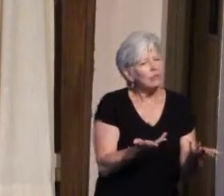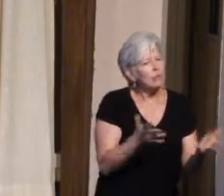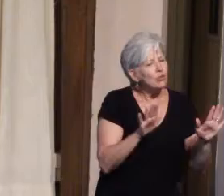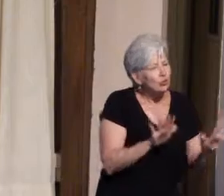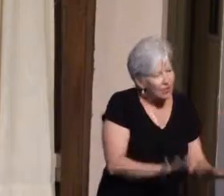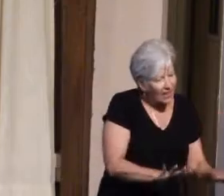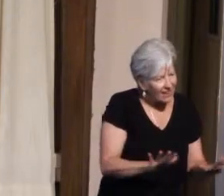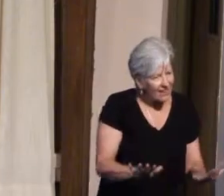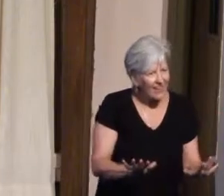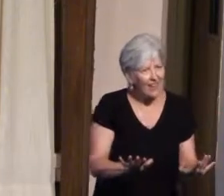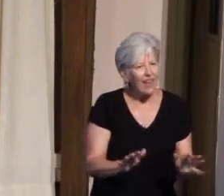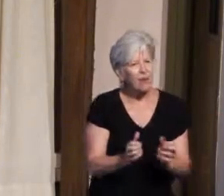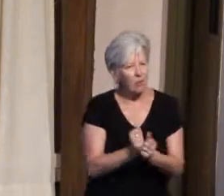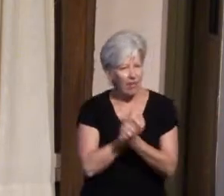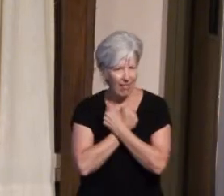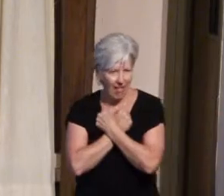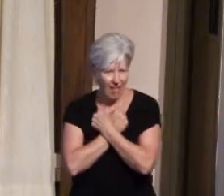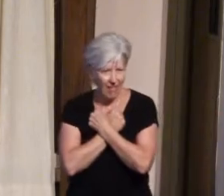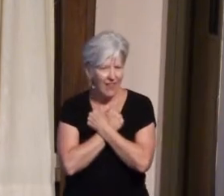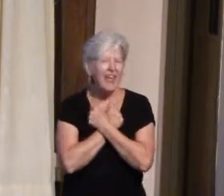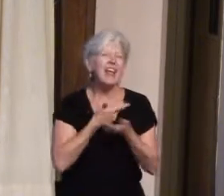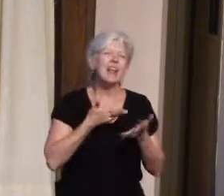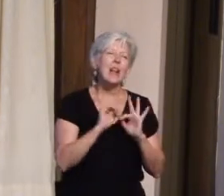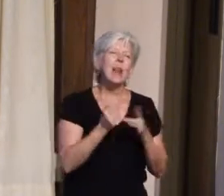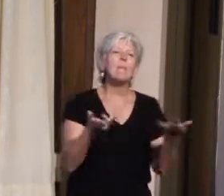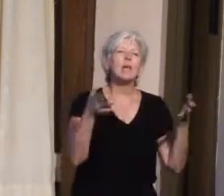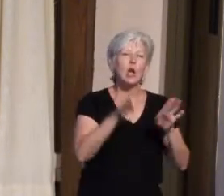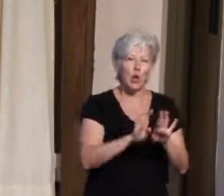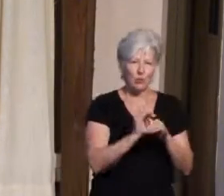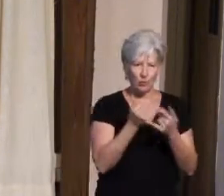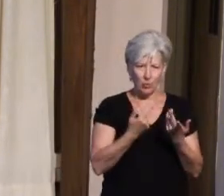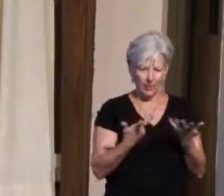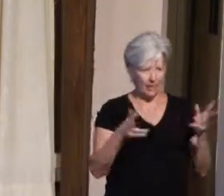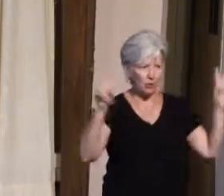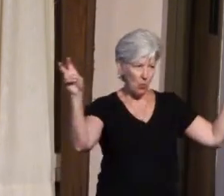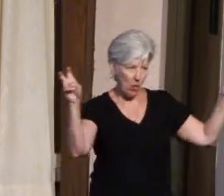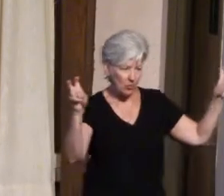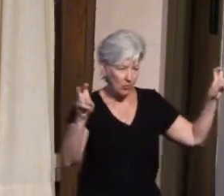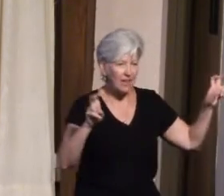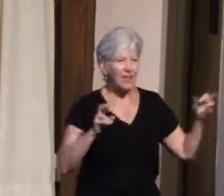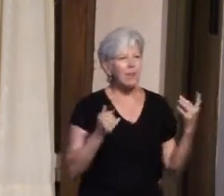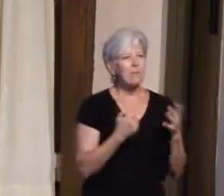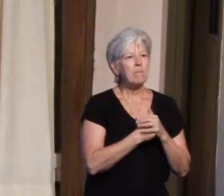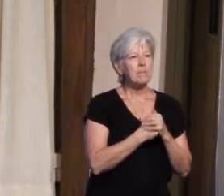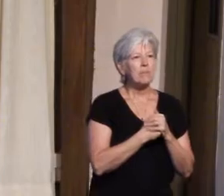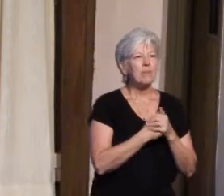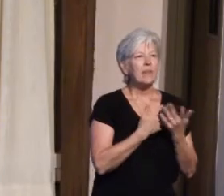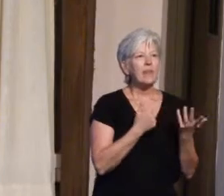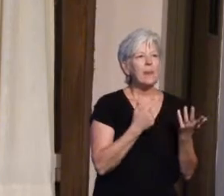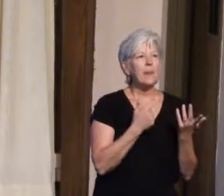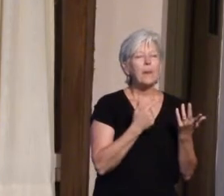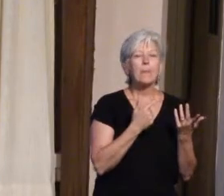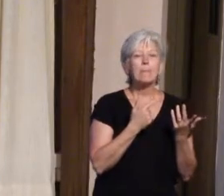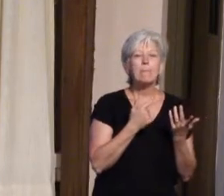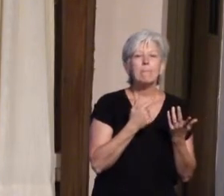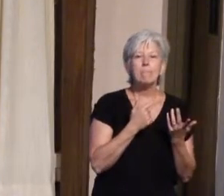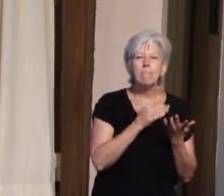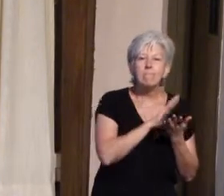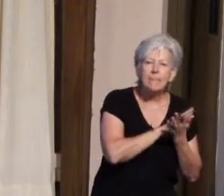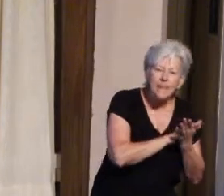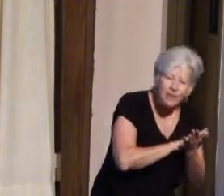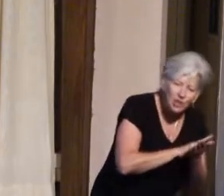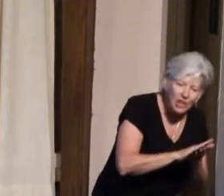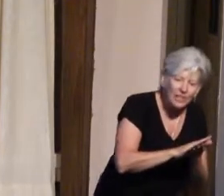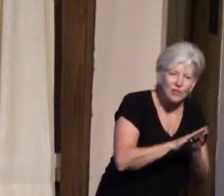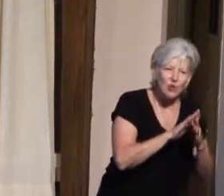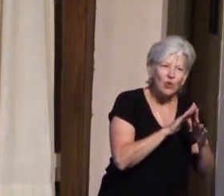Max Ehrman. Beyond a wholesome discipline, be gentle with yourself. You are a child of the universe, no